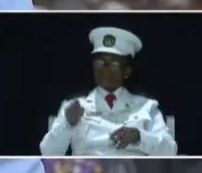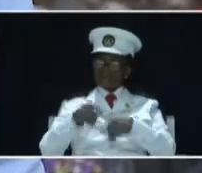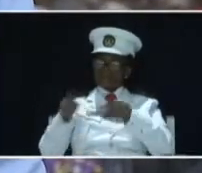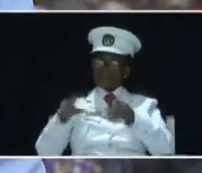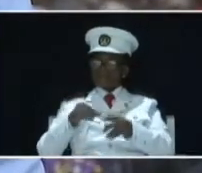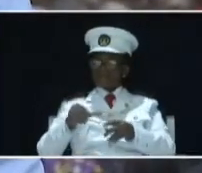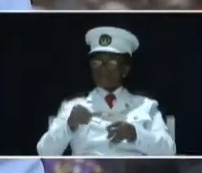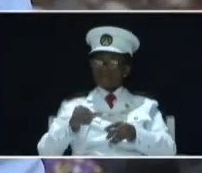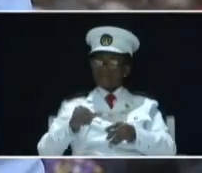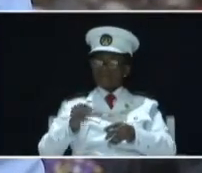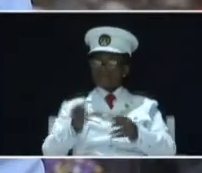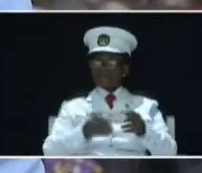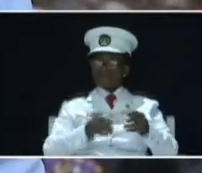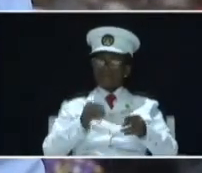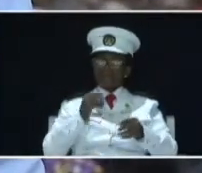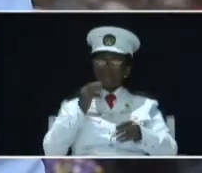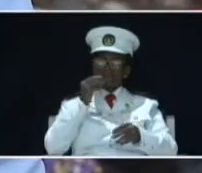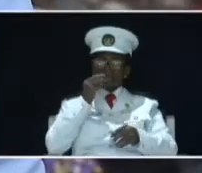will abide.